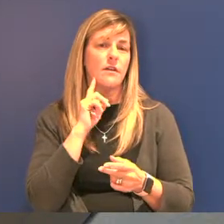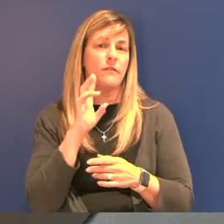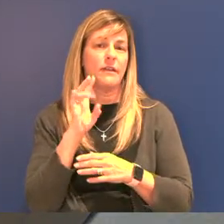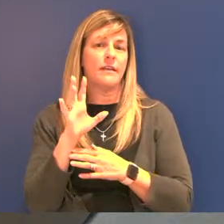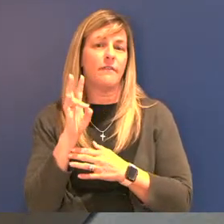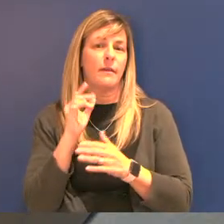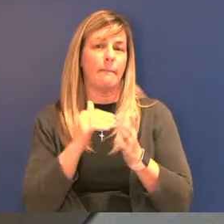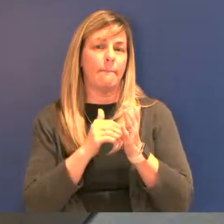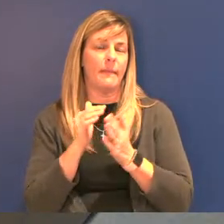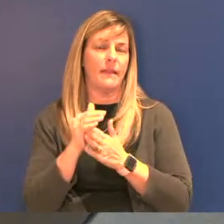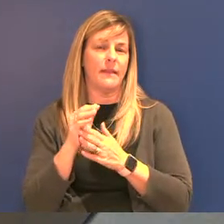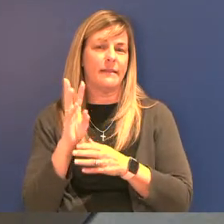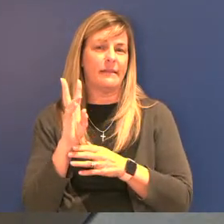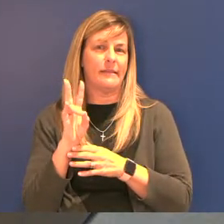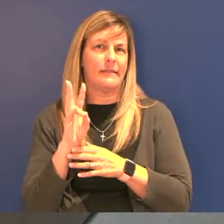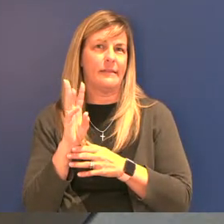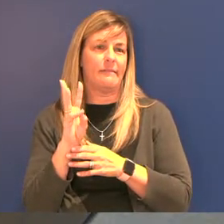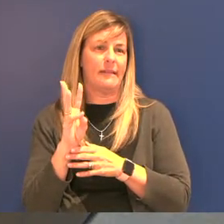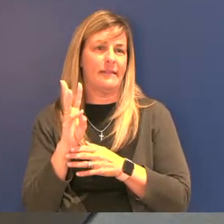$33,760,000.